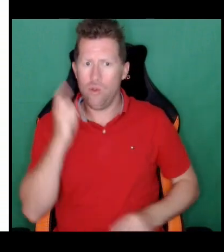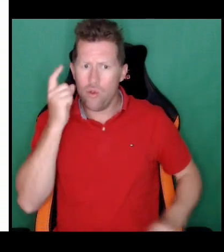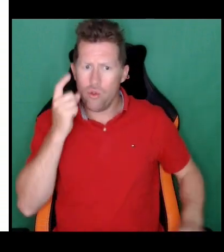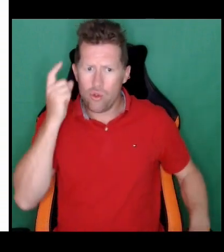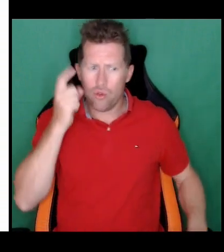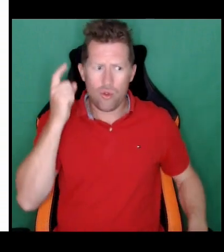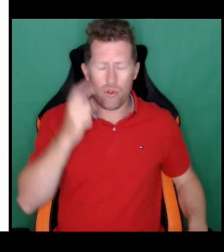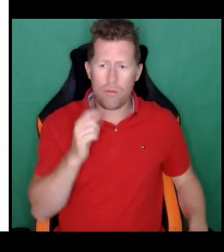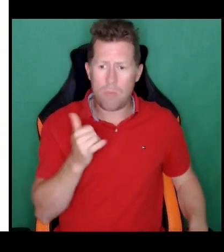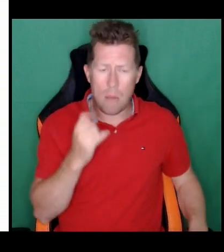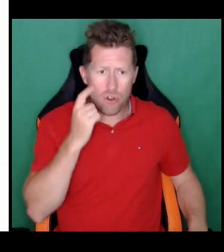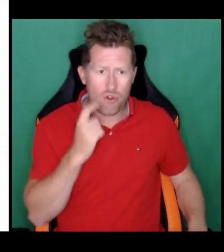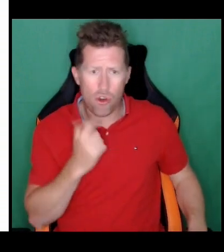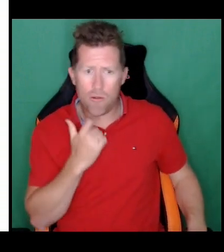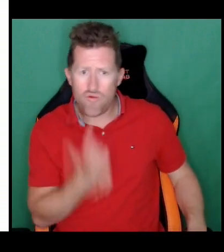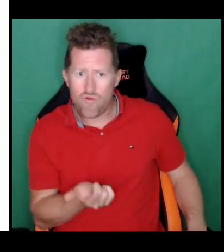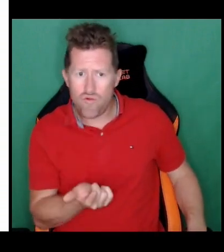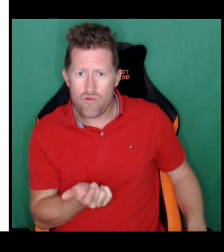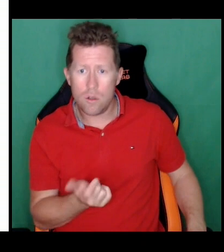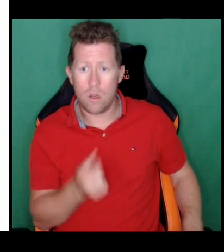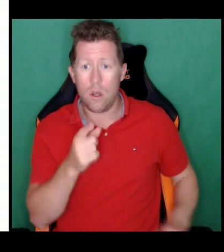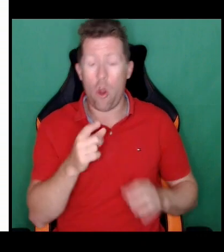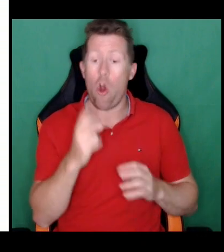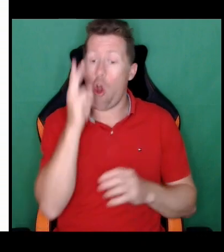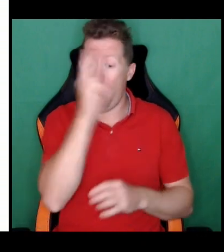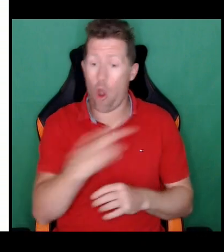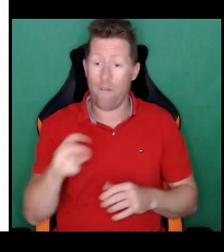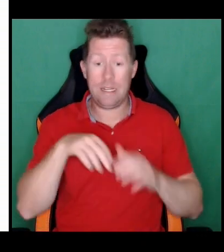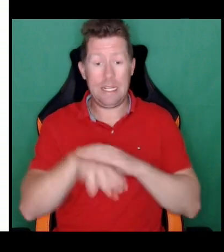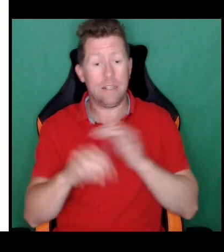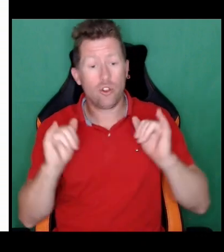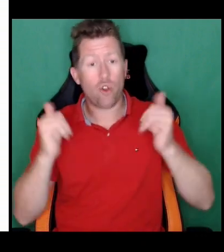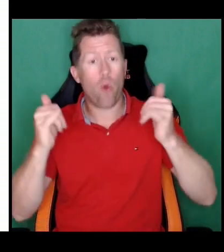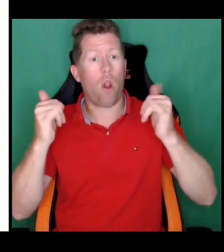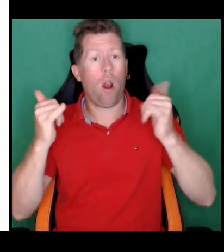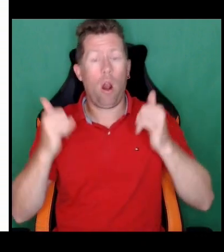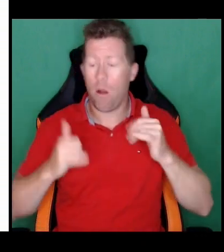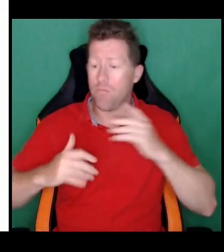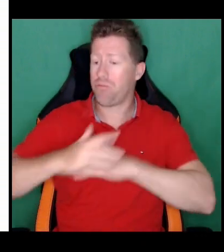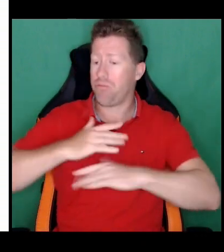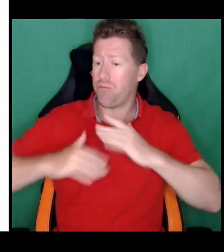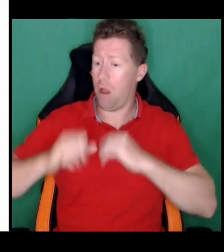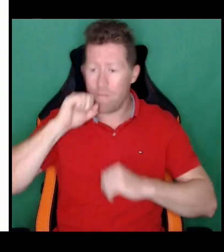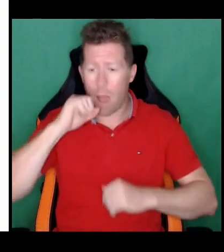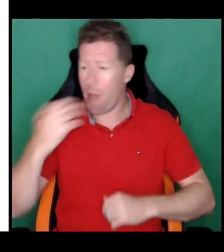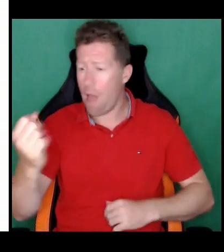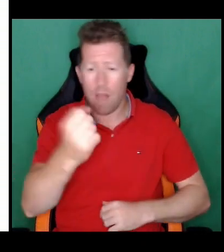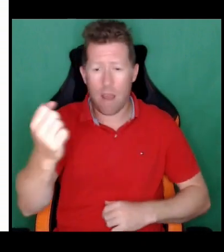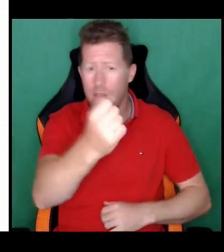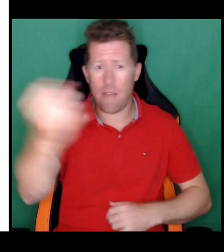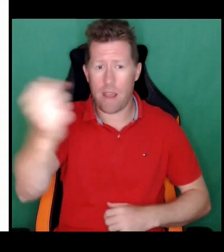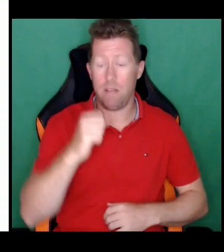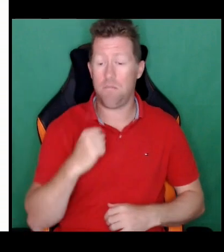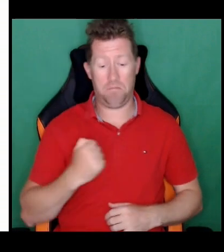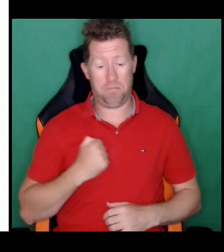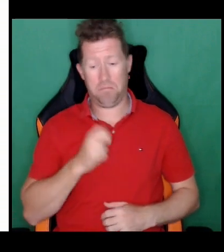it. They're often in social situations and settings where vaping is more common. So in their view, vaping is a